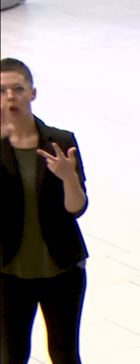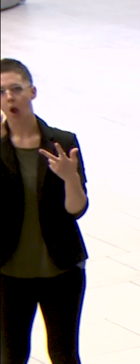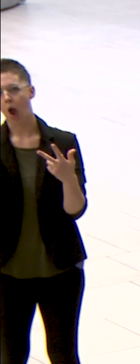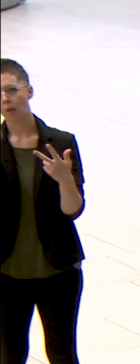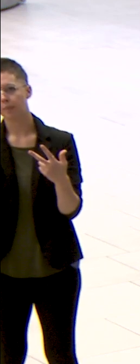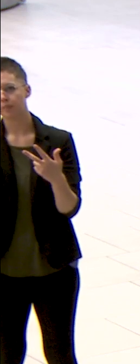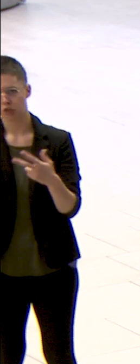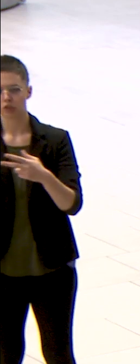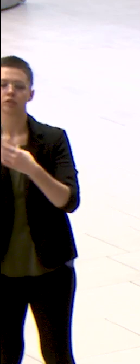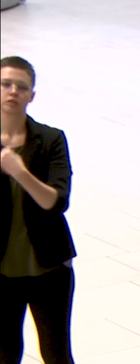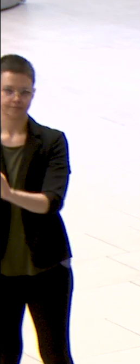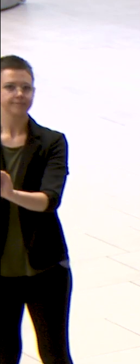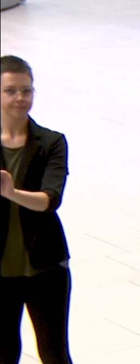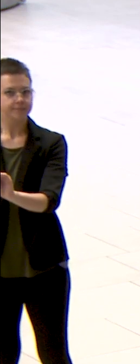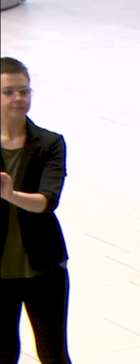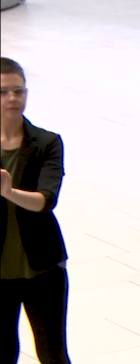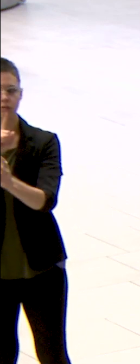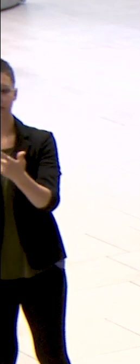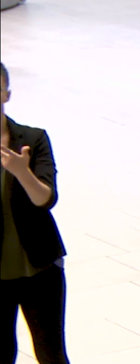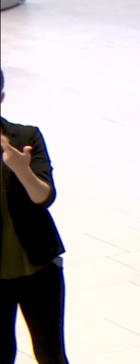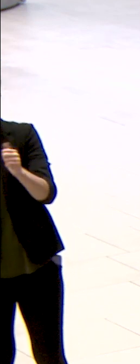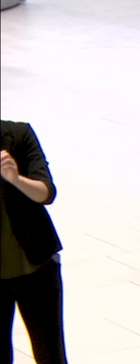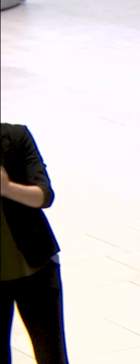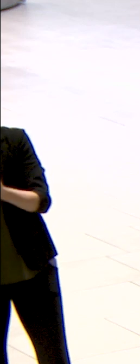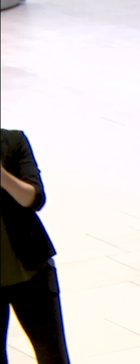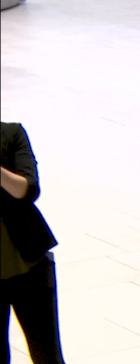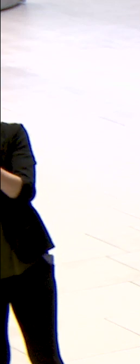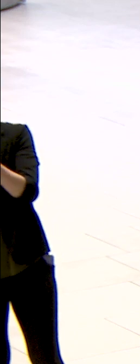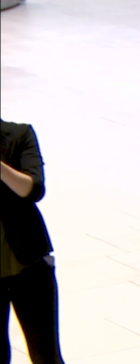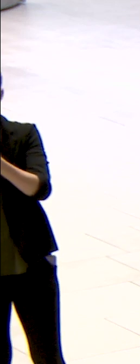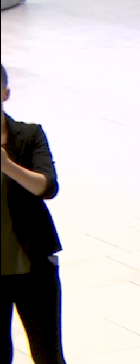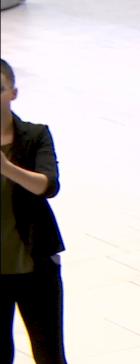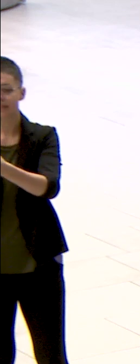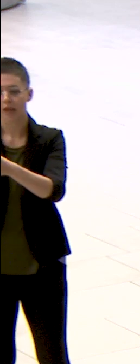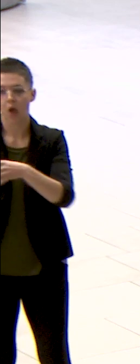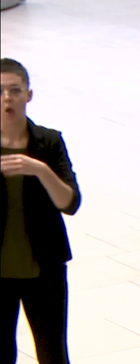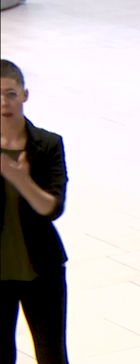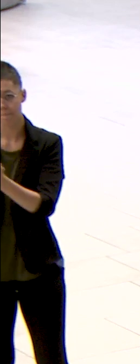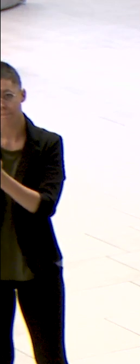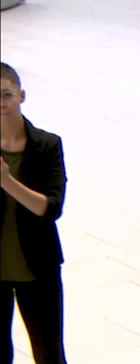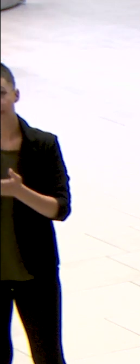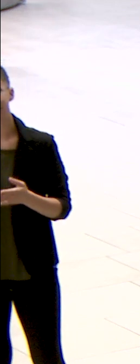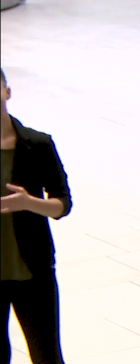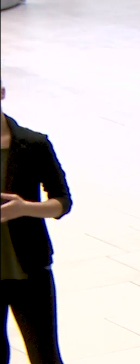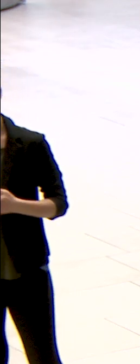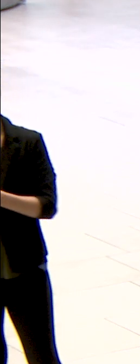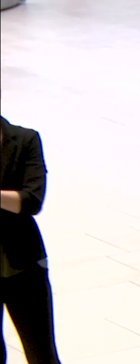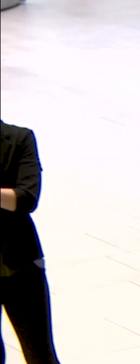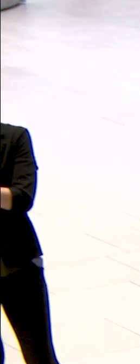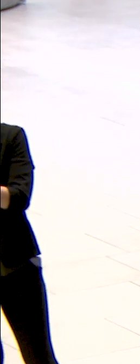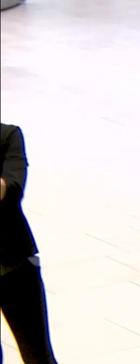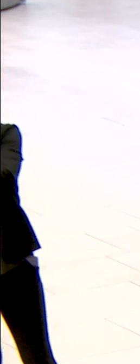is the last pillar that they're really looking to stand up. They recently acquired Eastern Mountain Sports and Bob's. They also own Yoga